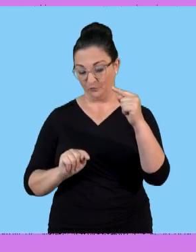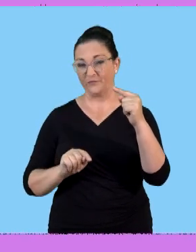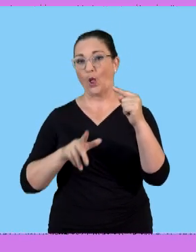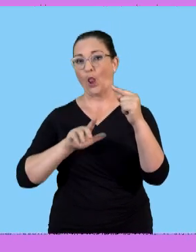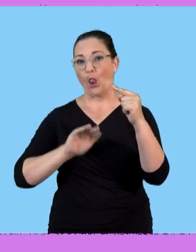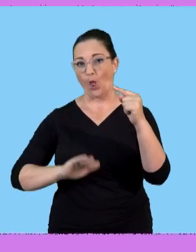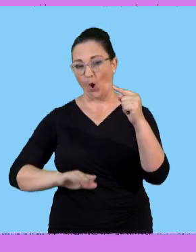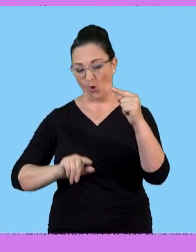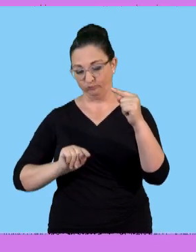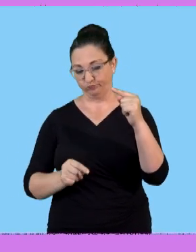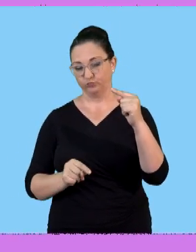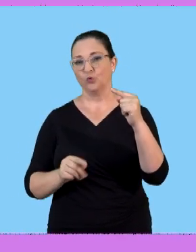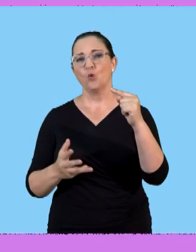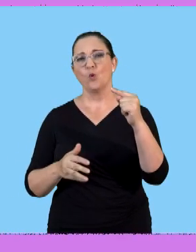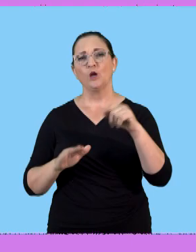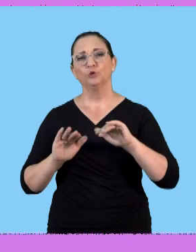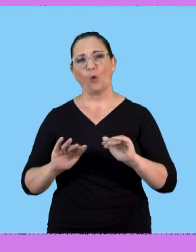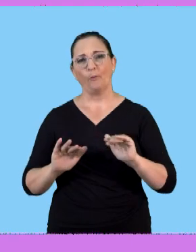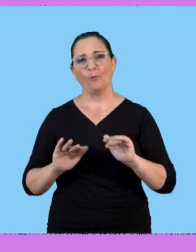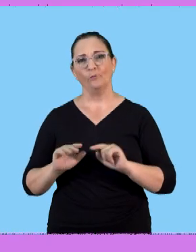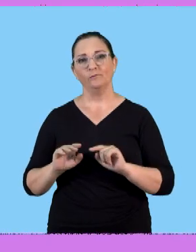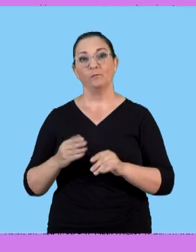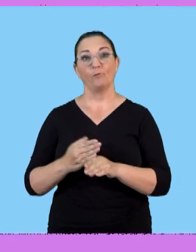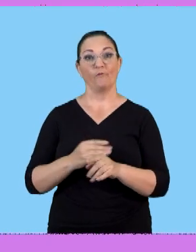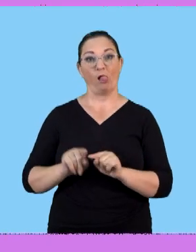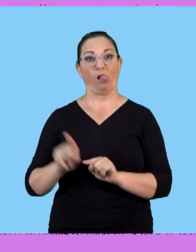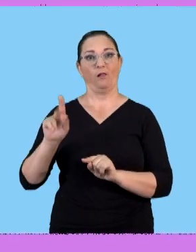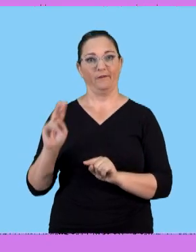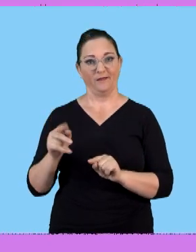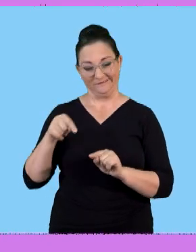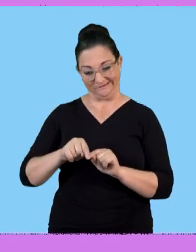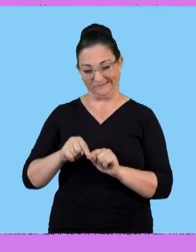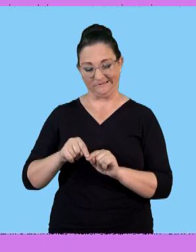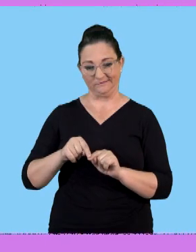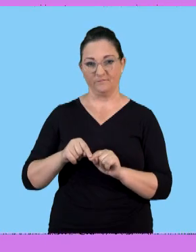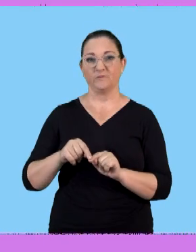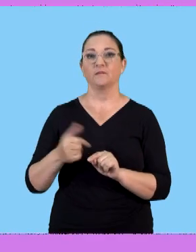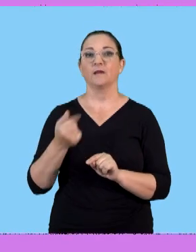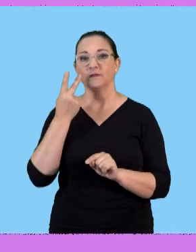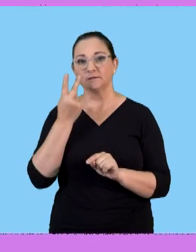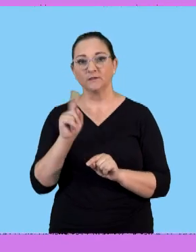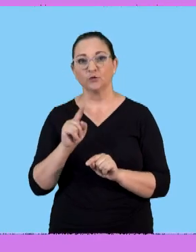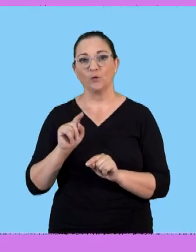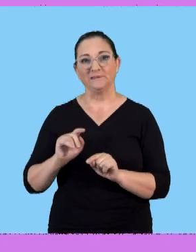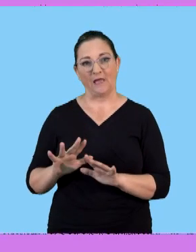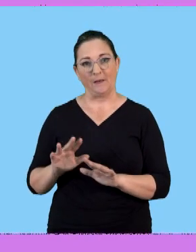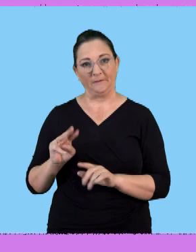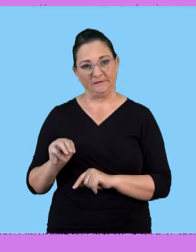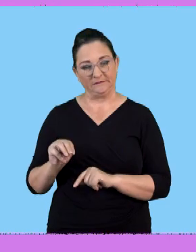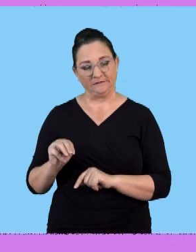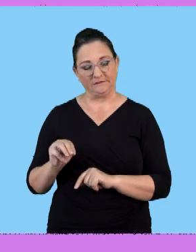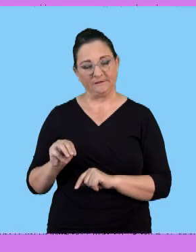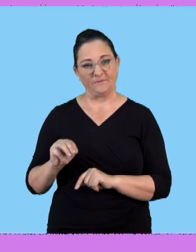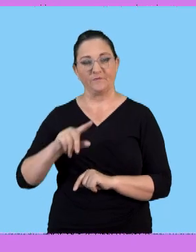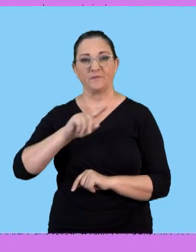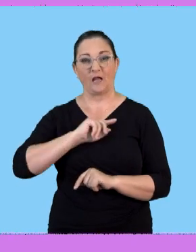Till where does this downhill stop before we start with an incline again? Right, so I note here it's at 10 meters.